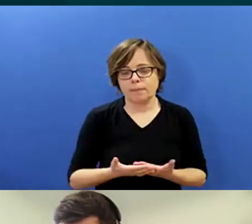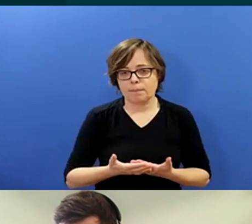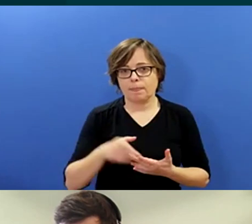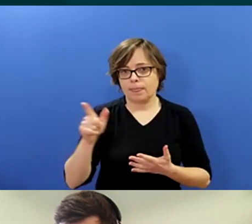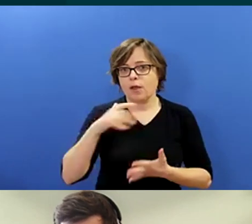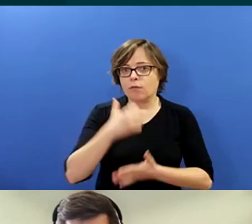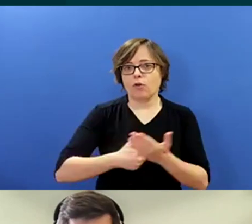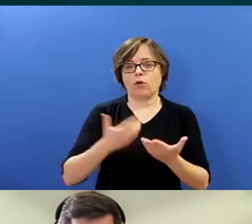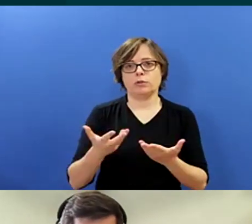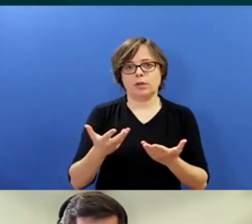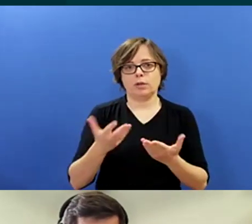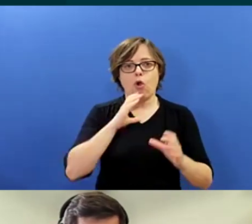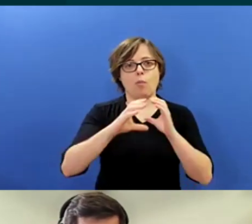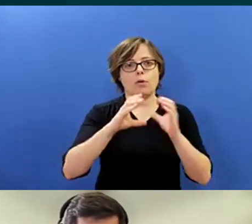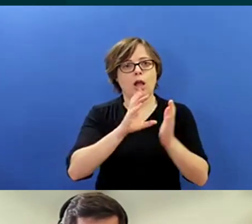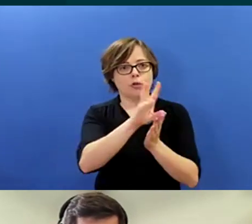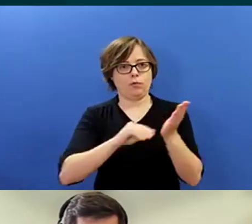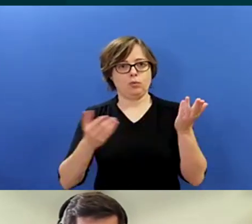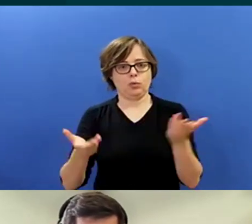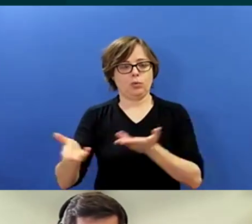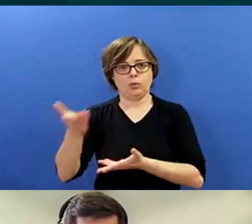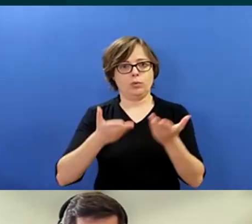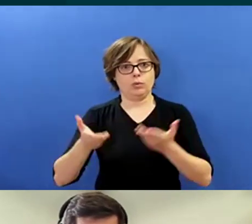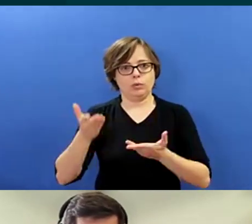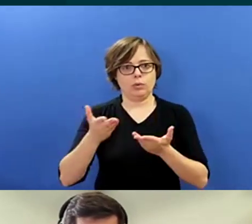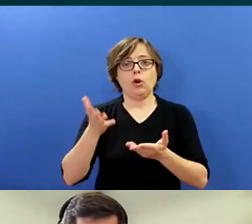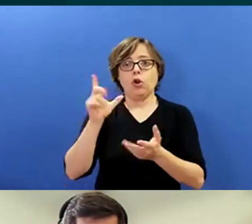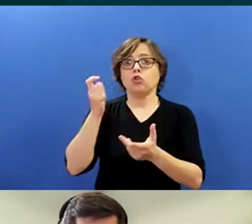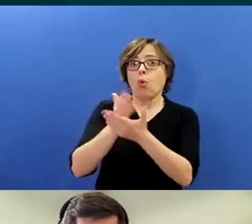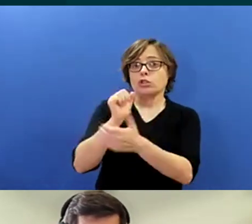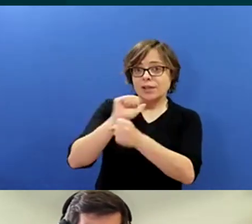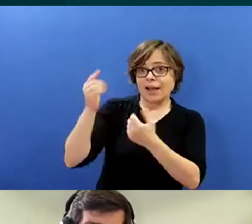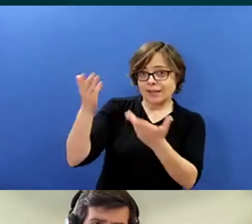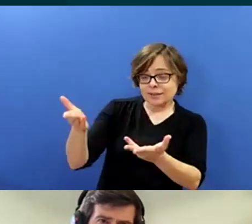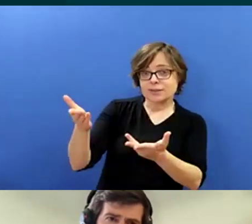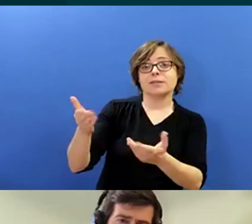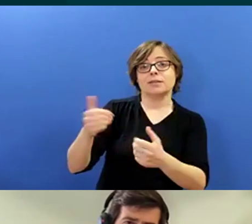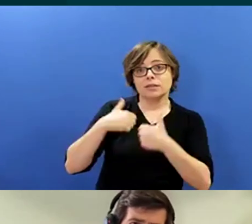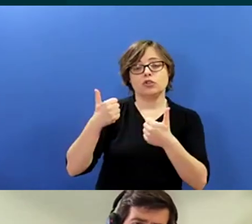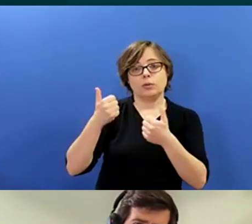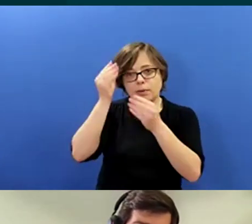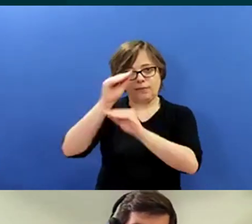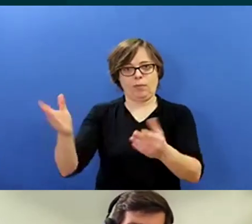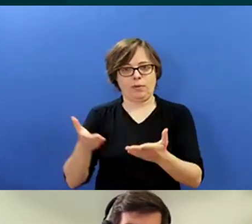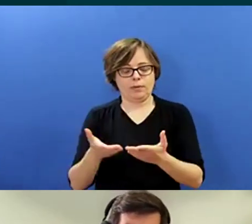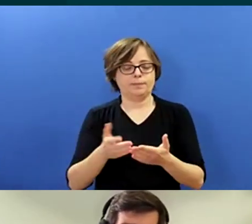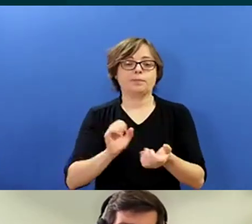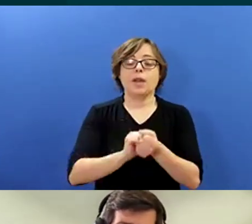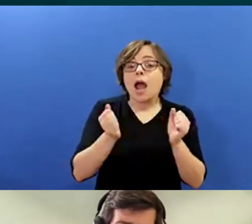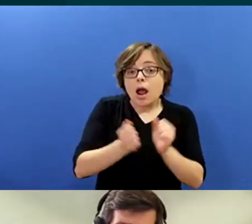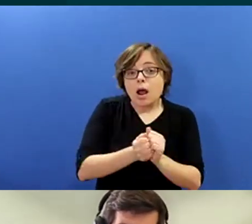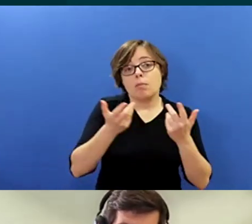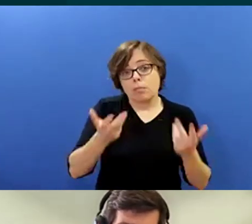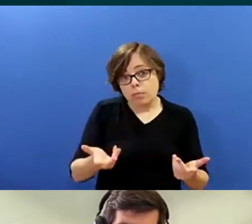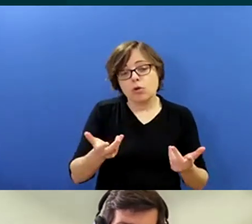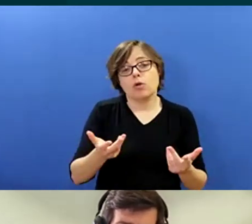to foster some kind of dialogue. Or to get the information right in people's mailbox so that they actually get